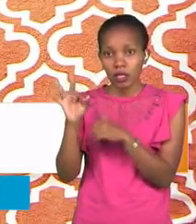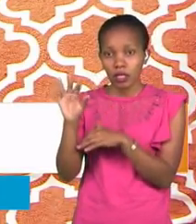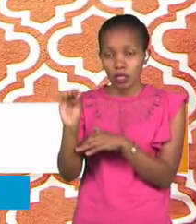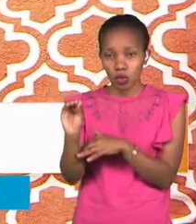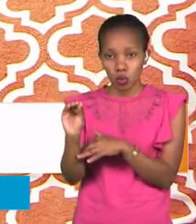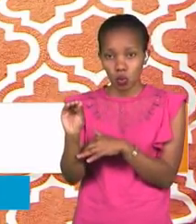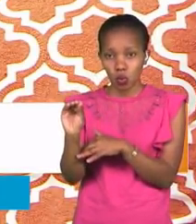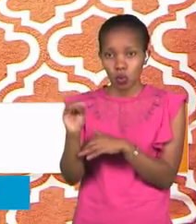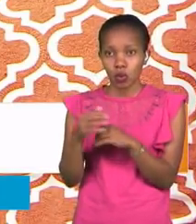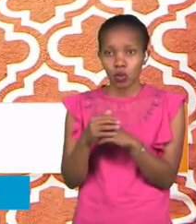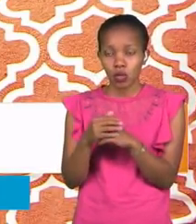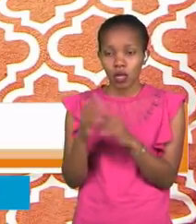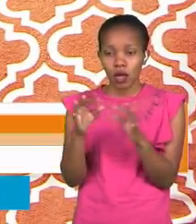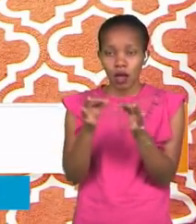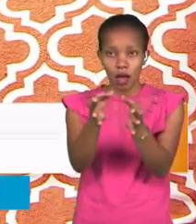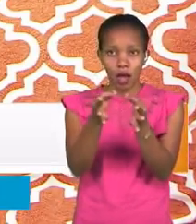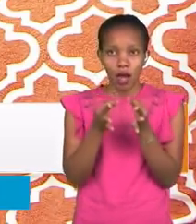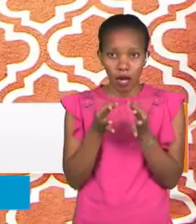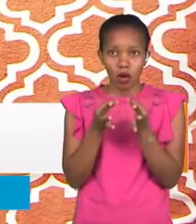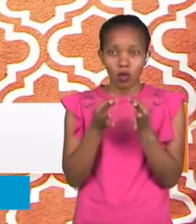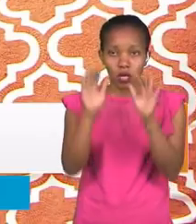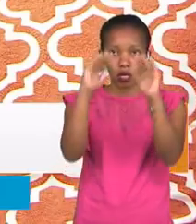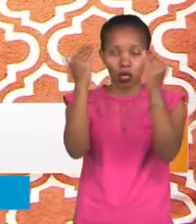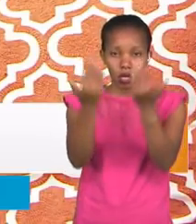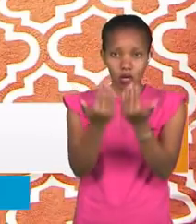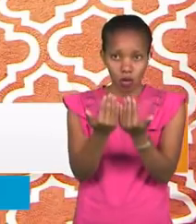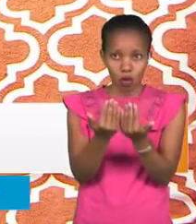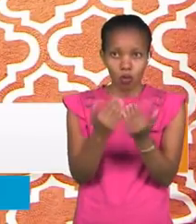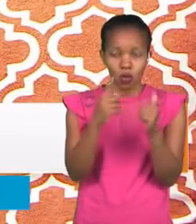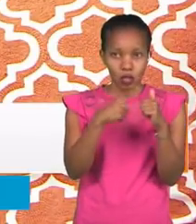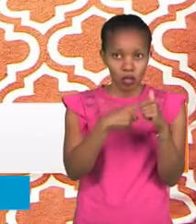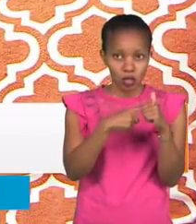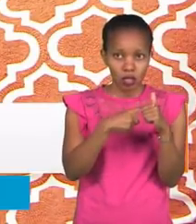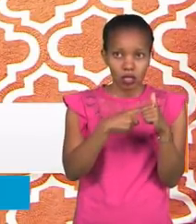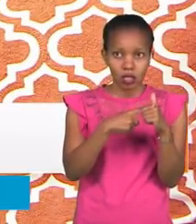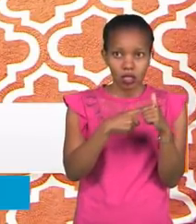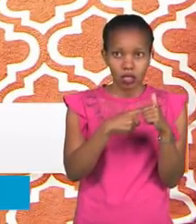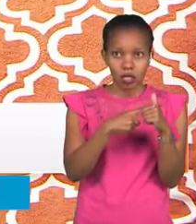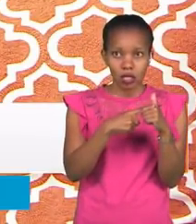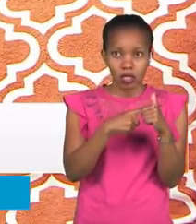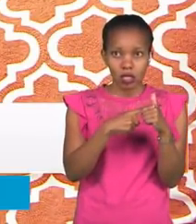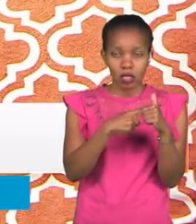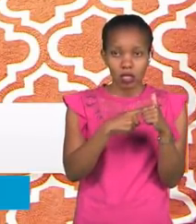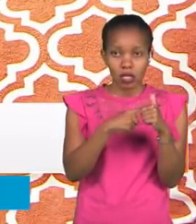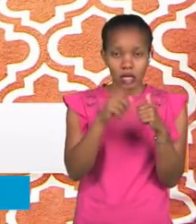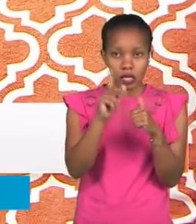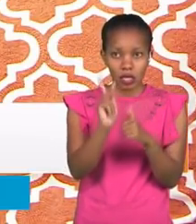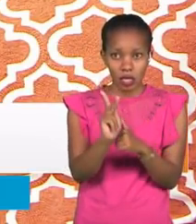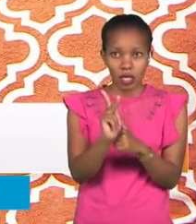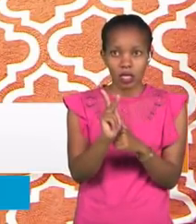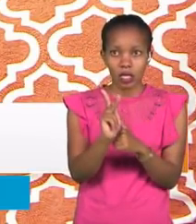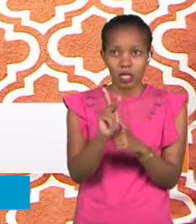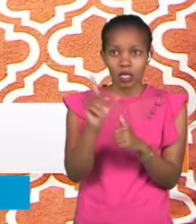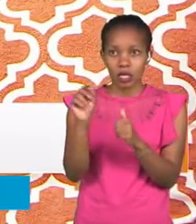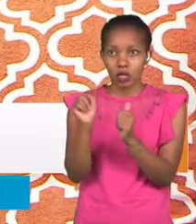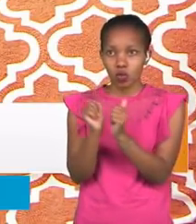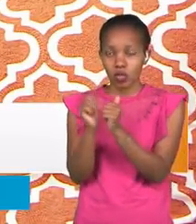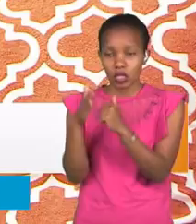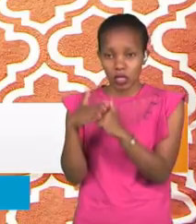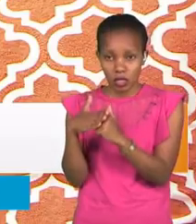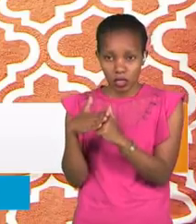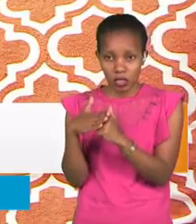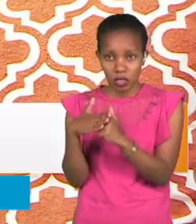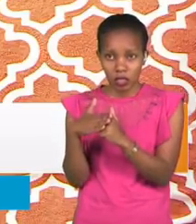525630. Mm-hmm. Account global 6K, K is for kilometers, 2019.